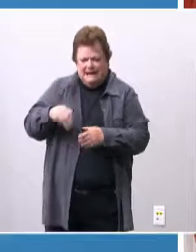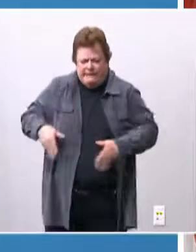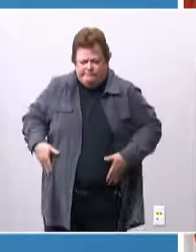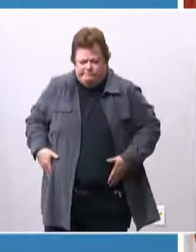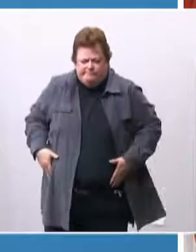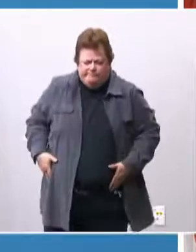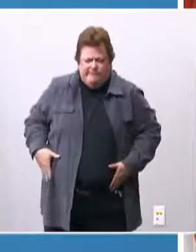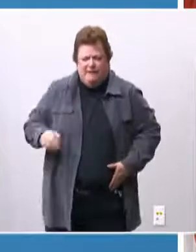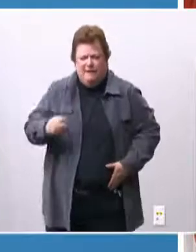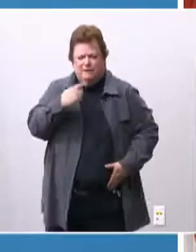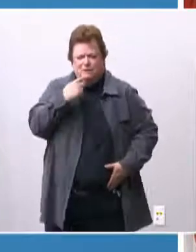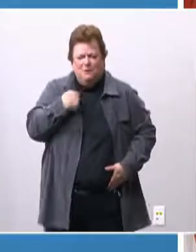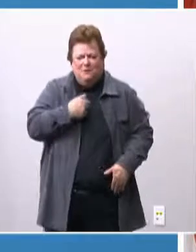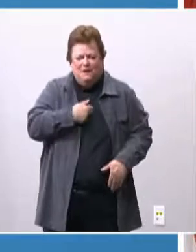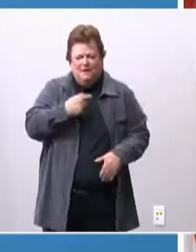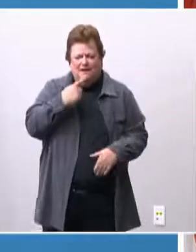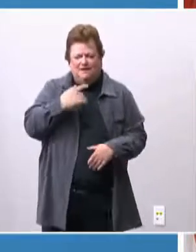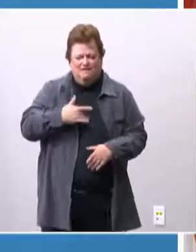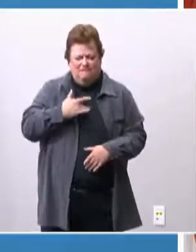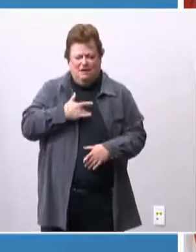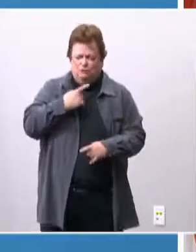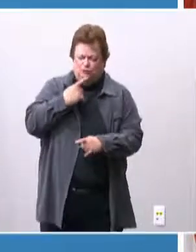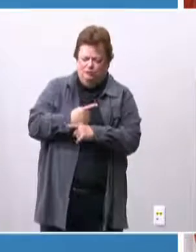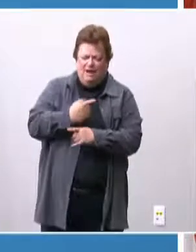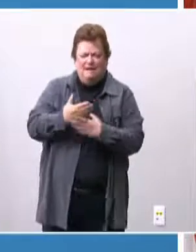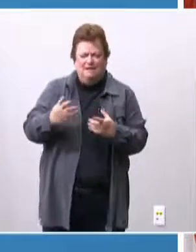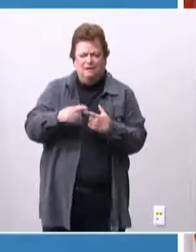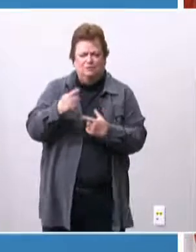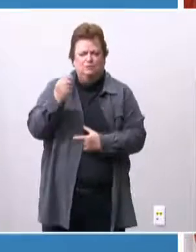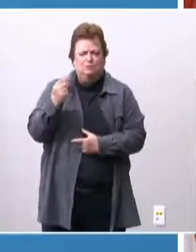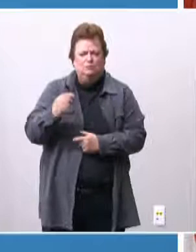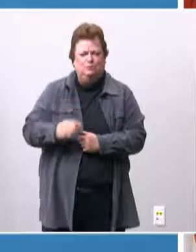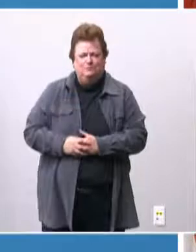pockets, who told me he just felt it was the right thing to do.